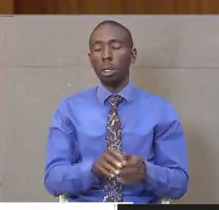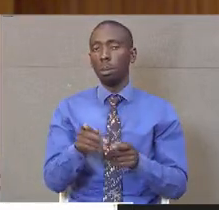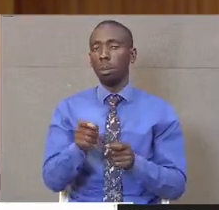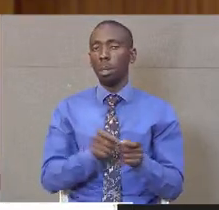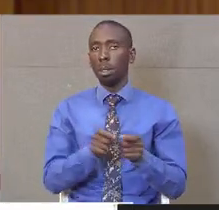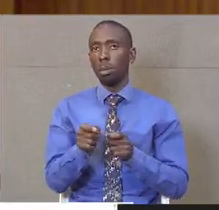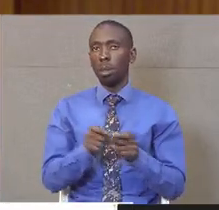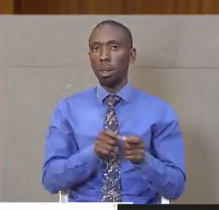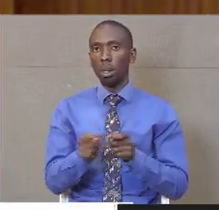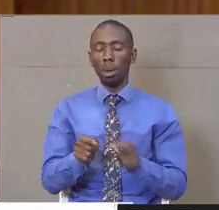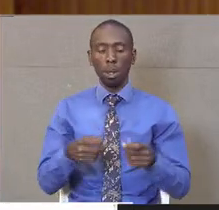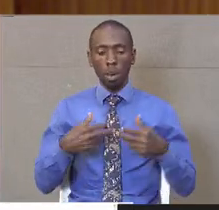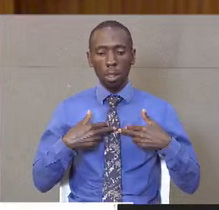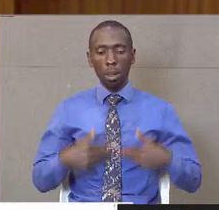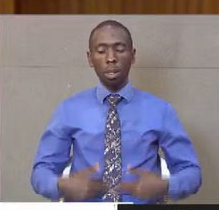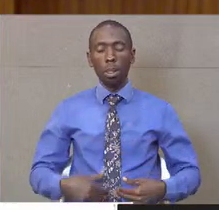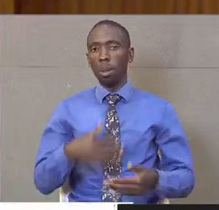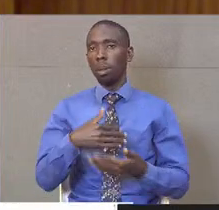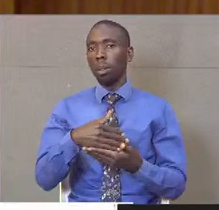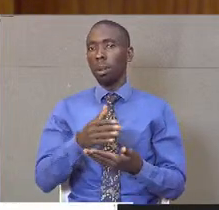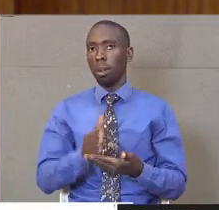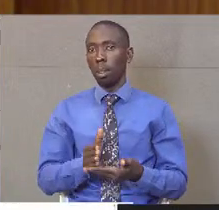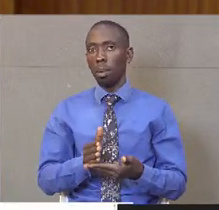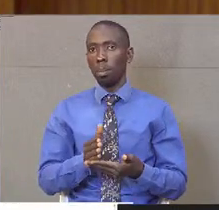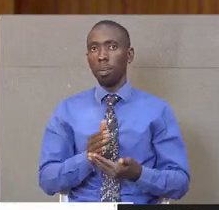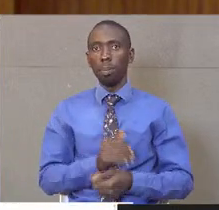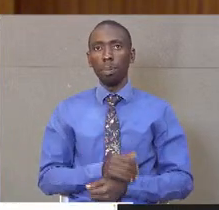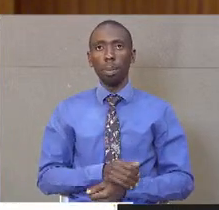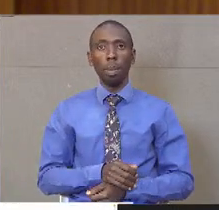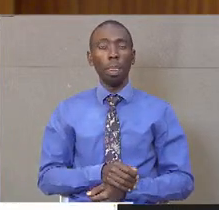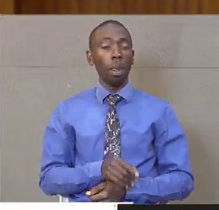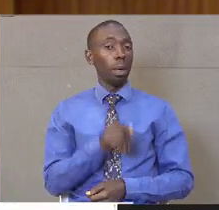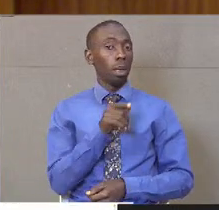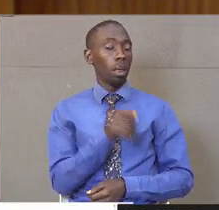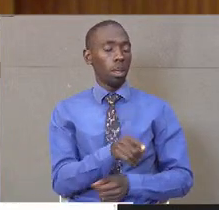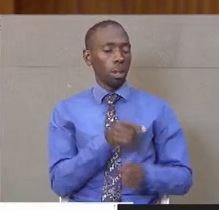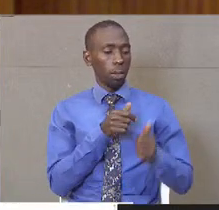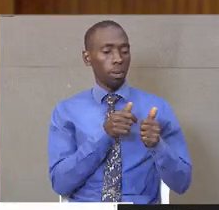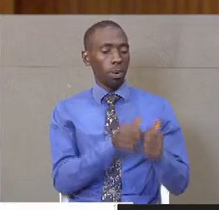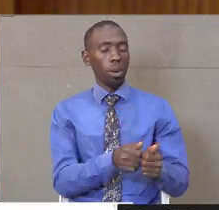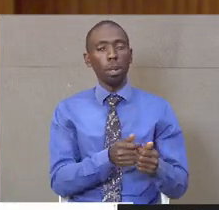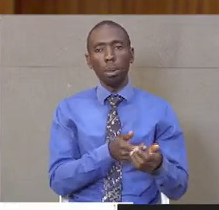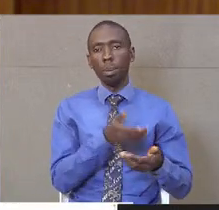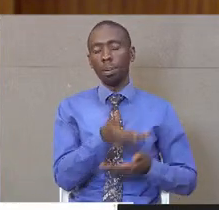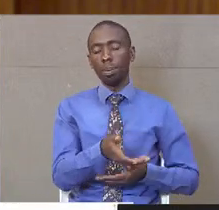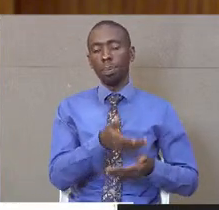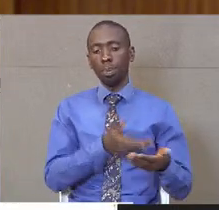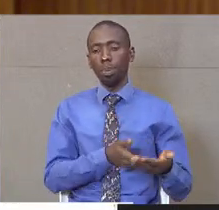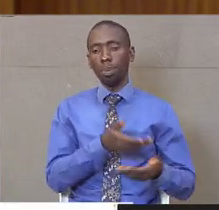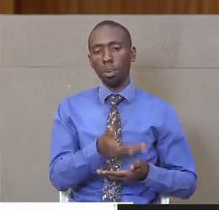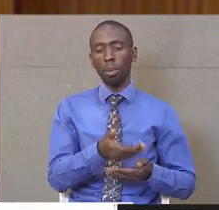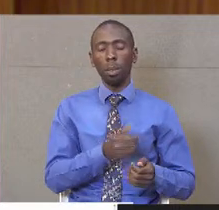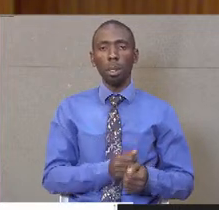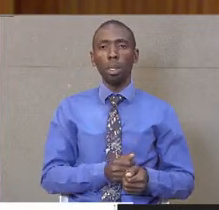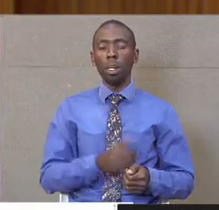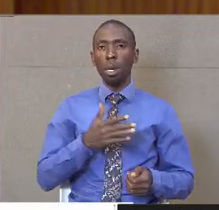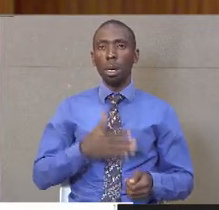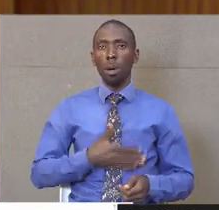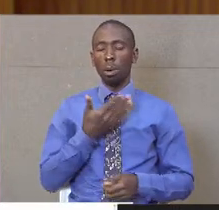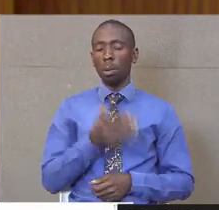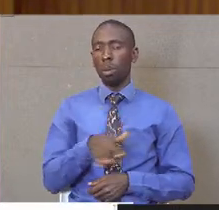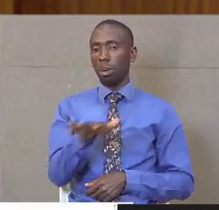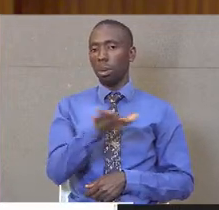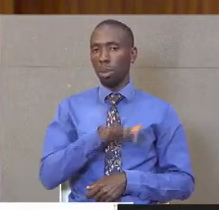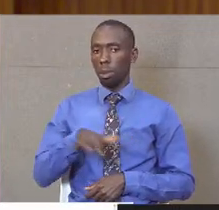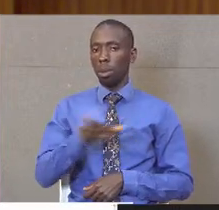management in the health sector. This follows an interaction with constituents. One